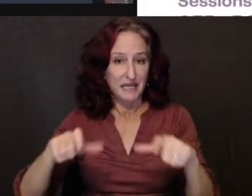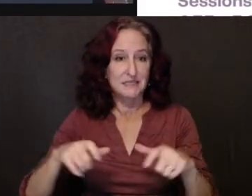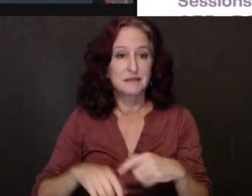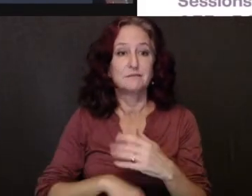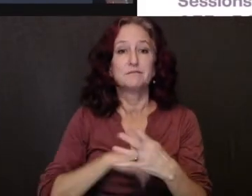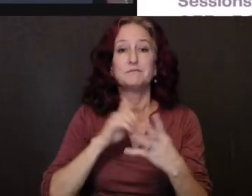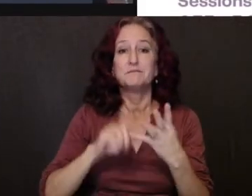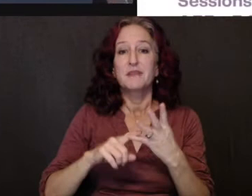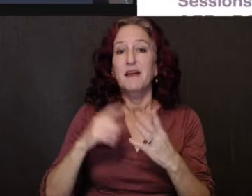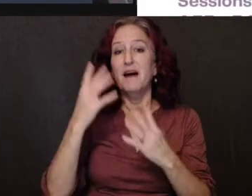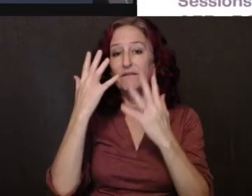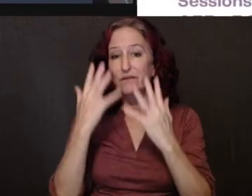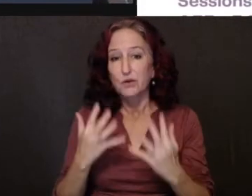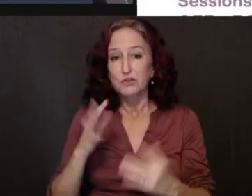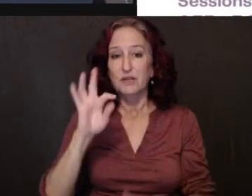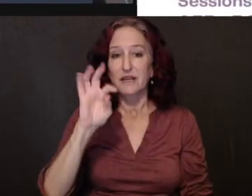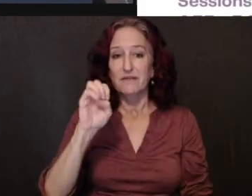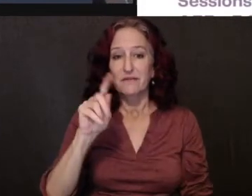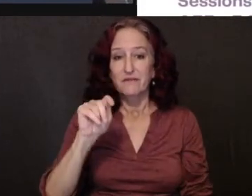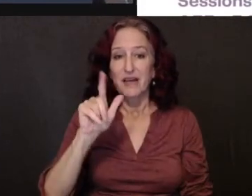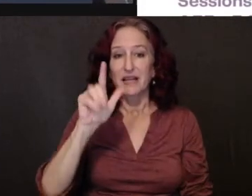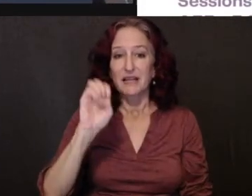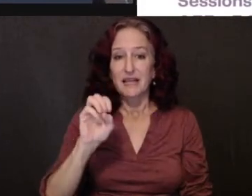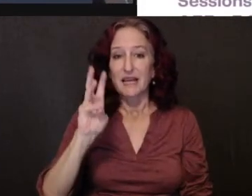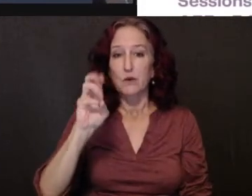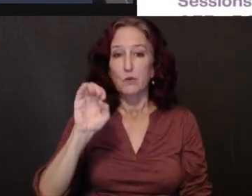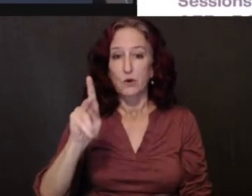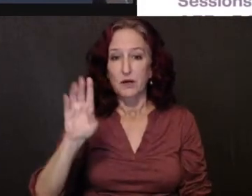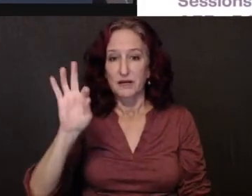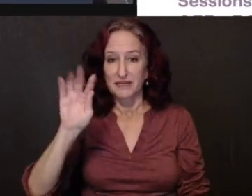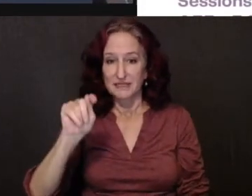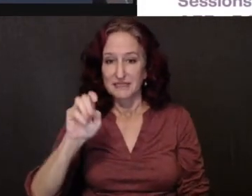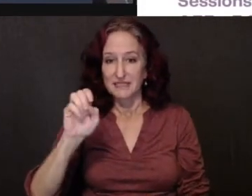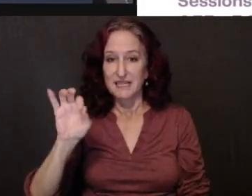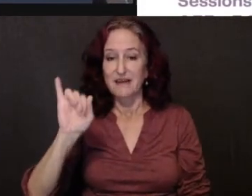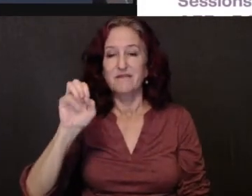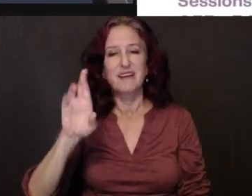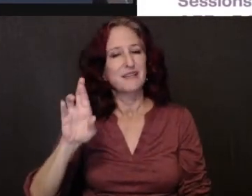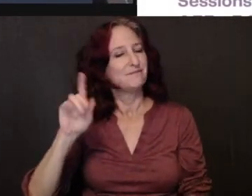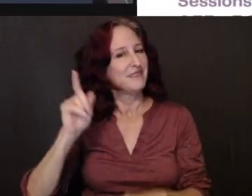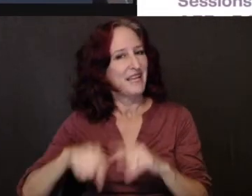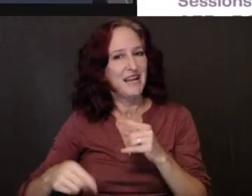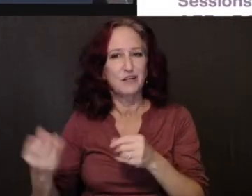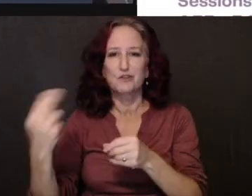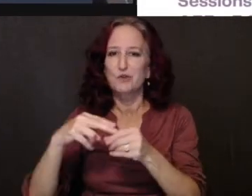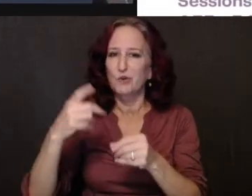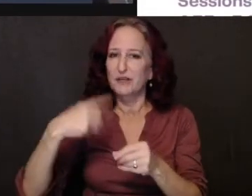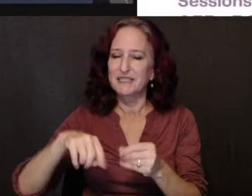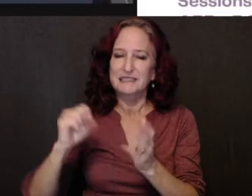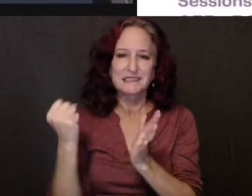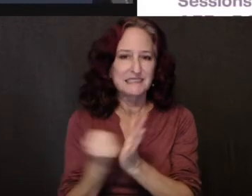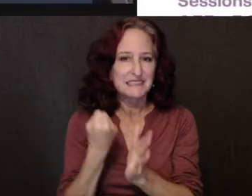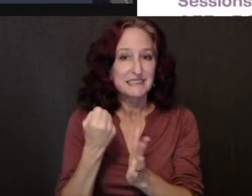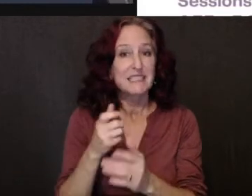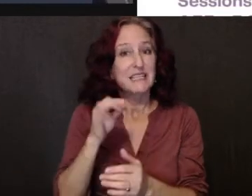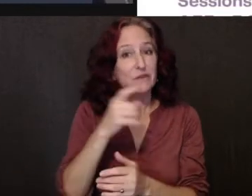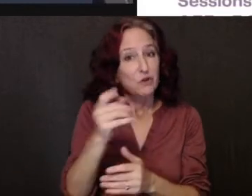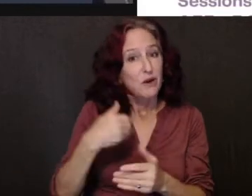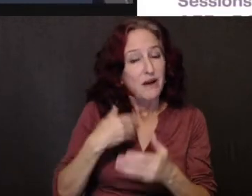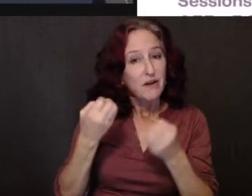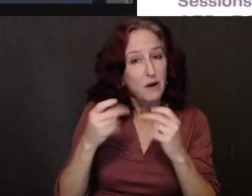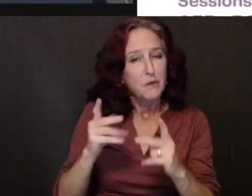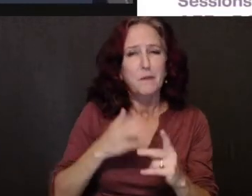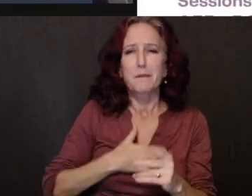reach, and today he will be preparing rainbow vegetables over noodle pancakes. Due to unfortunate circumstances,